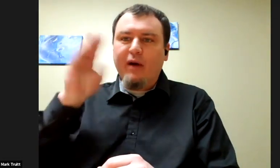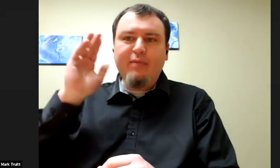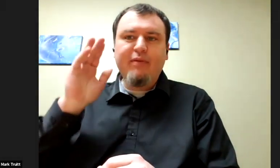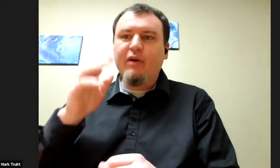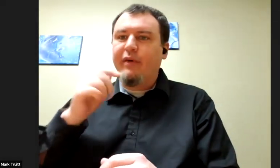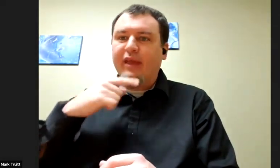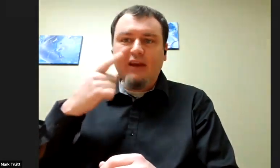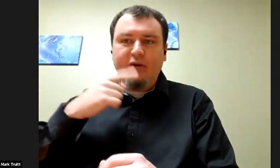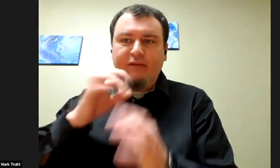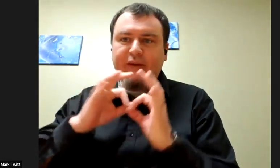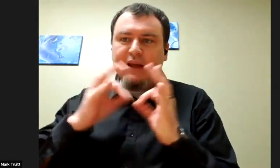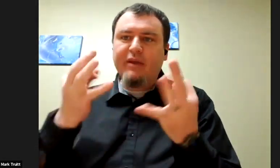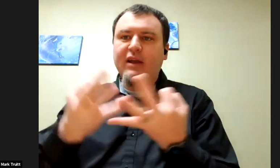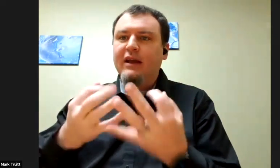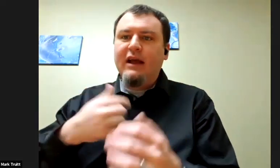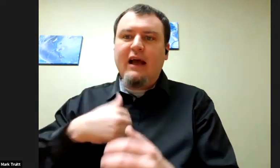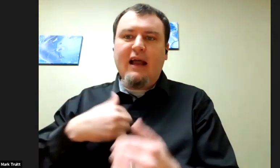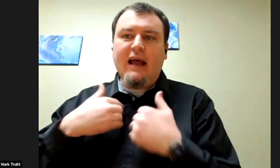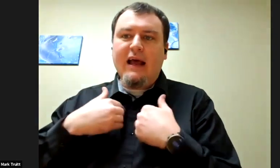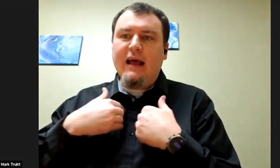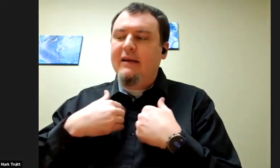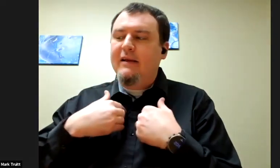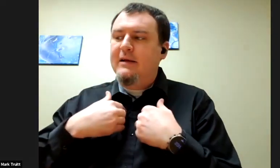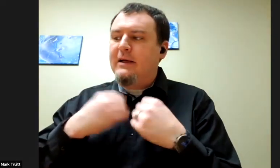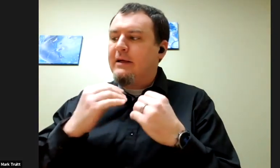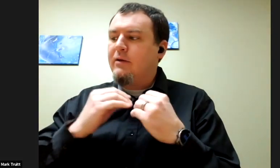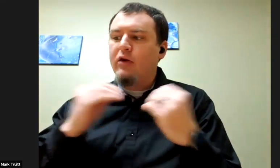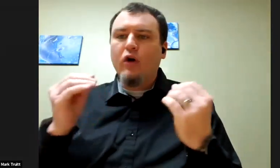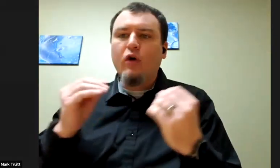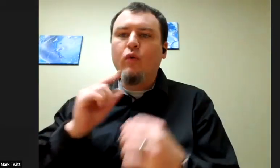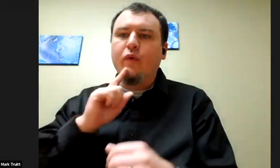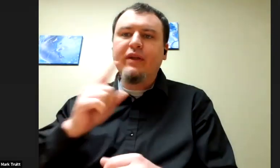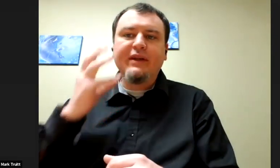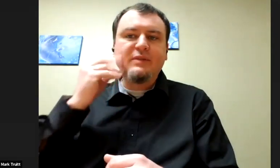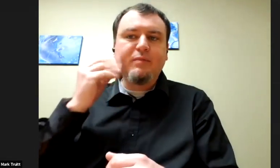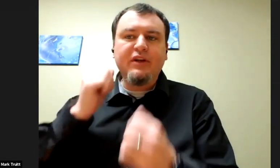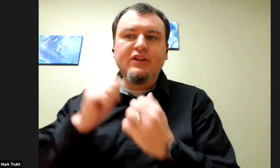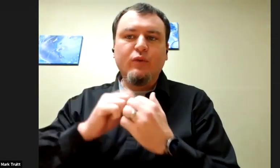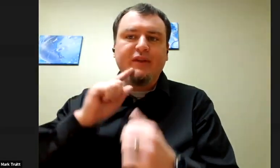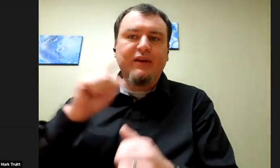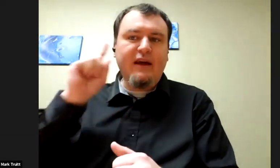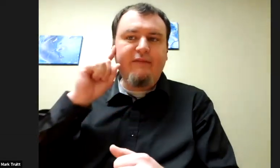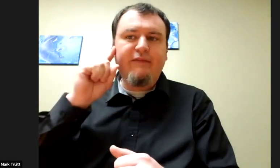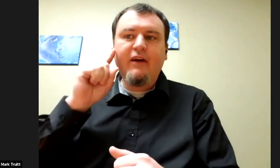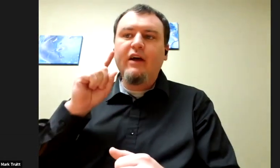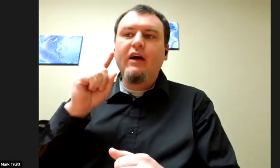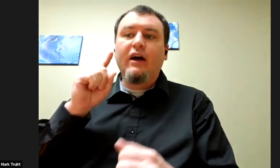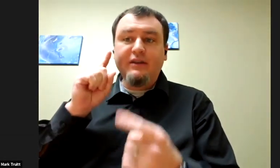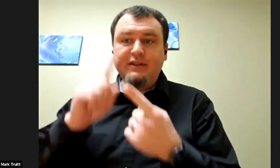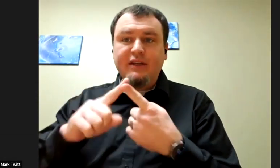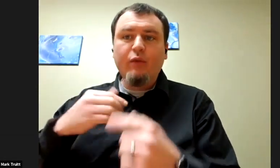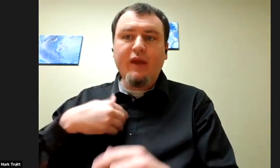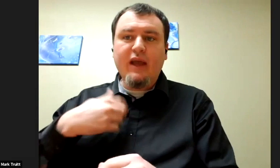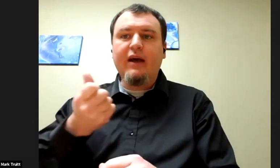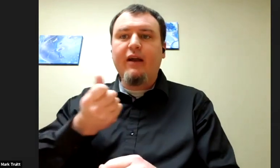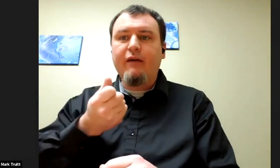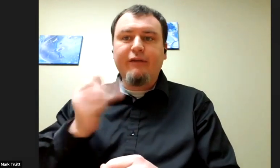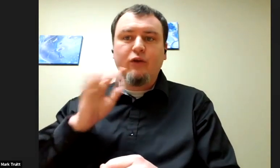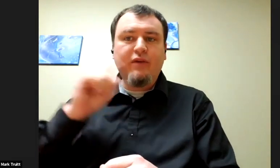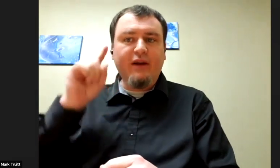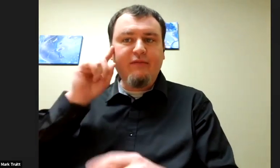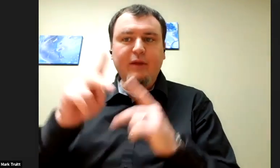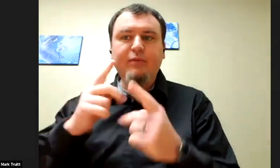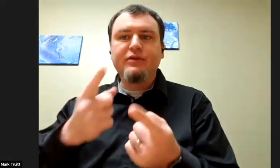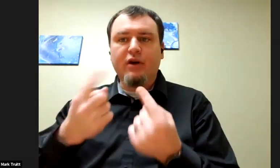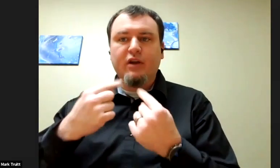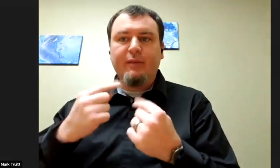I grew up with a hearing family. I had no real experience with the deaf until we had a